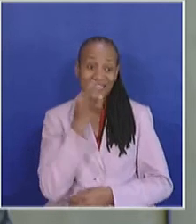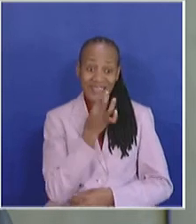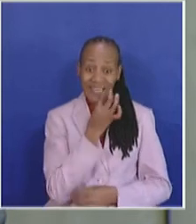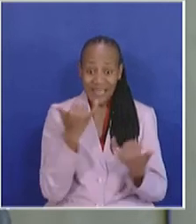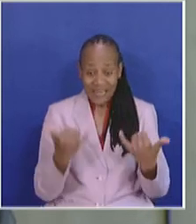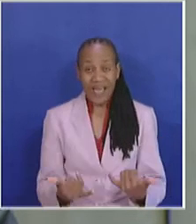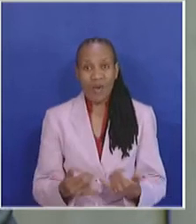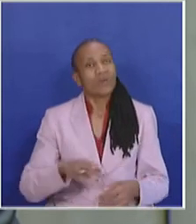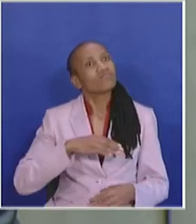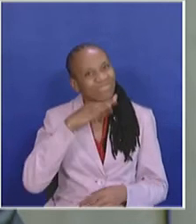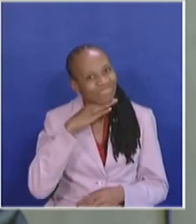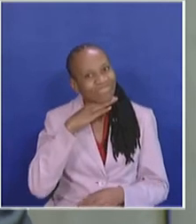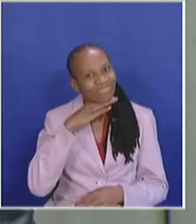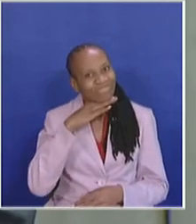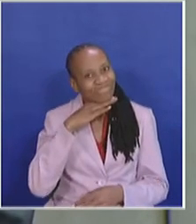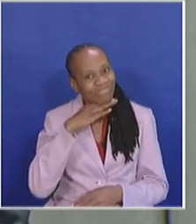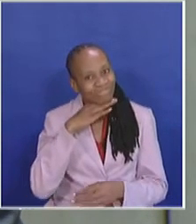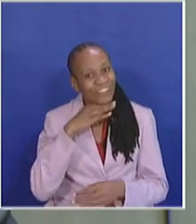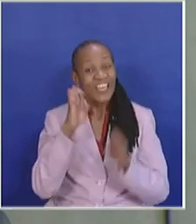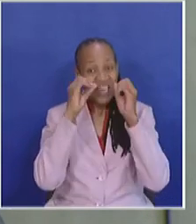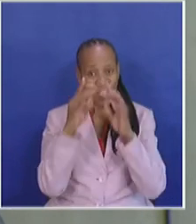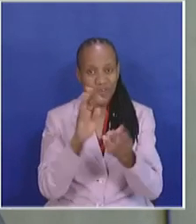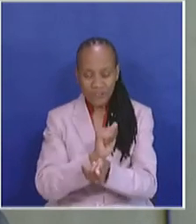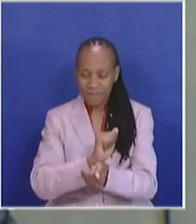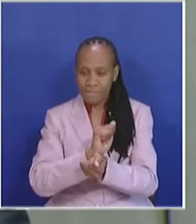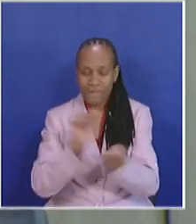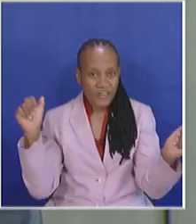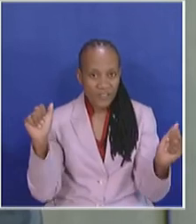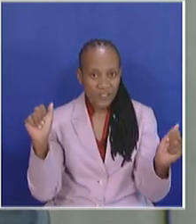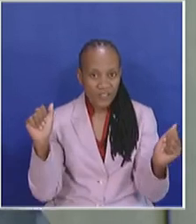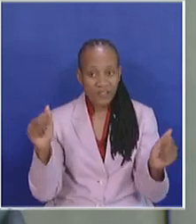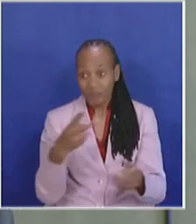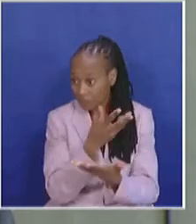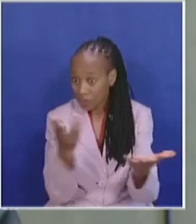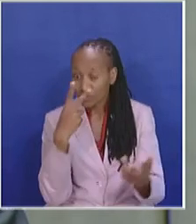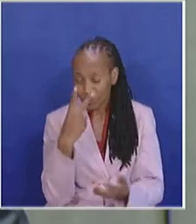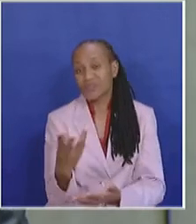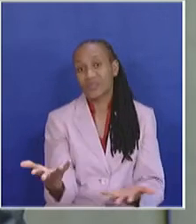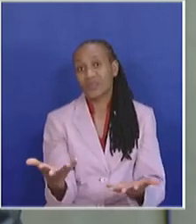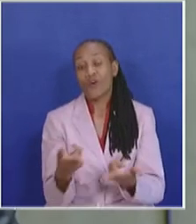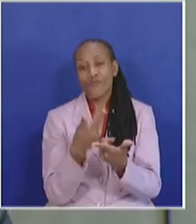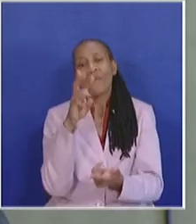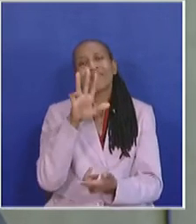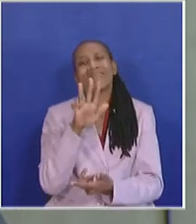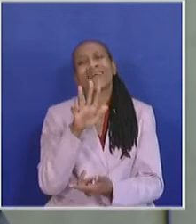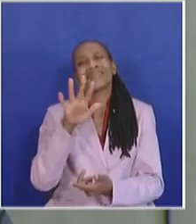and enough is enough. Free education for everybody that was promised since